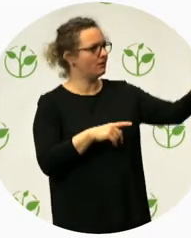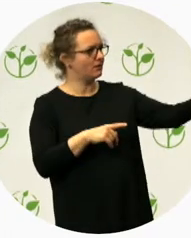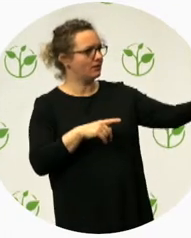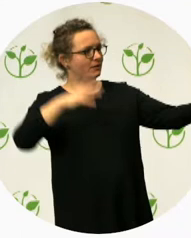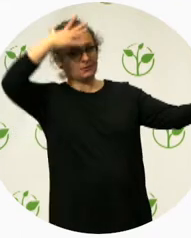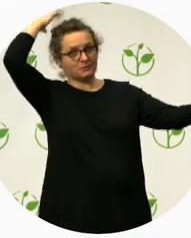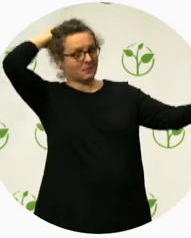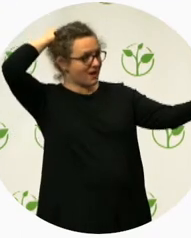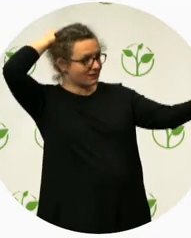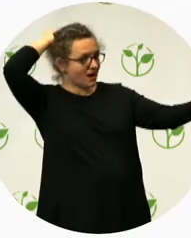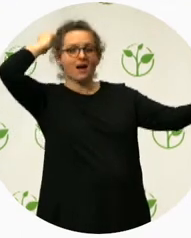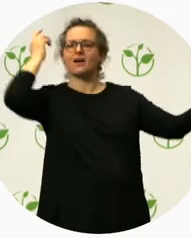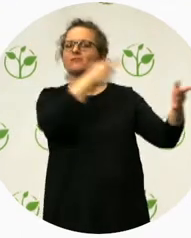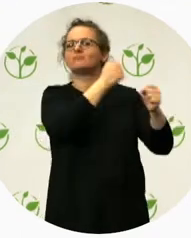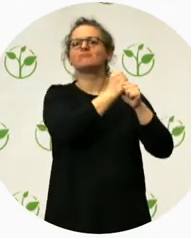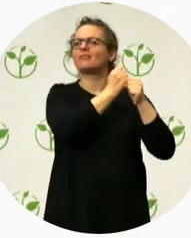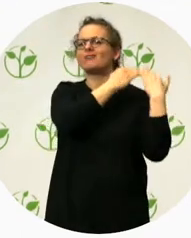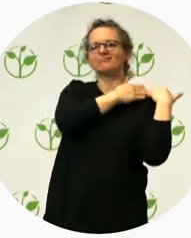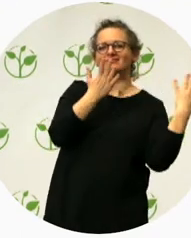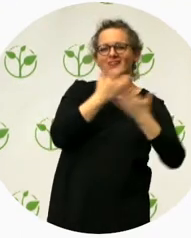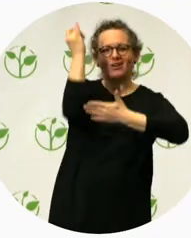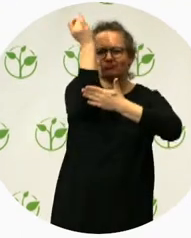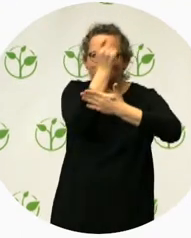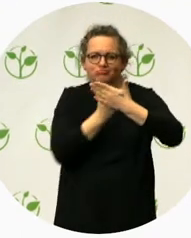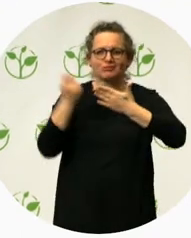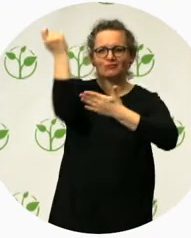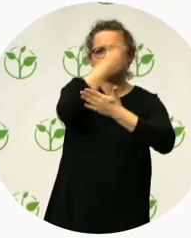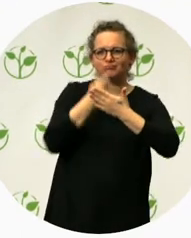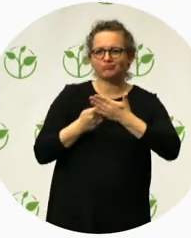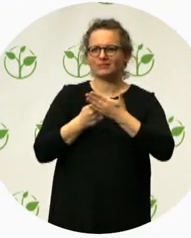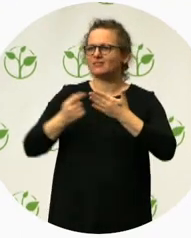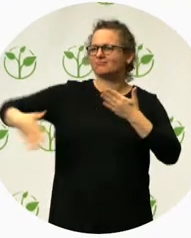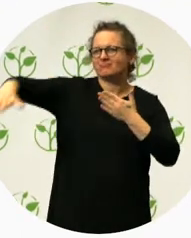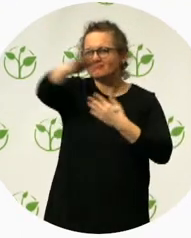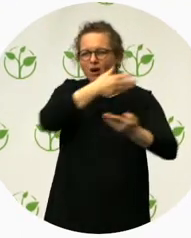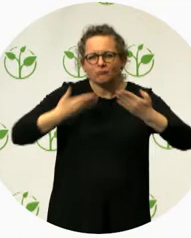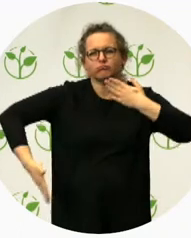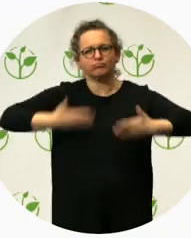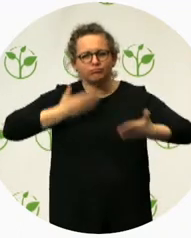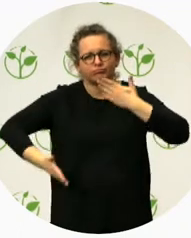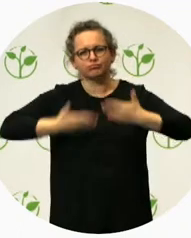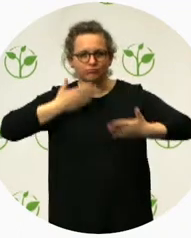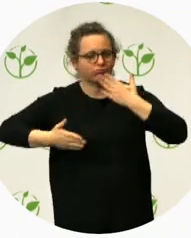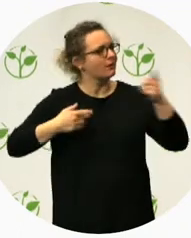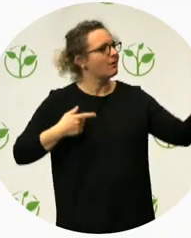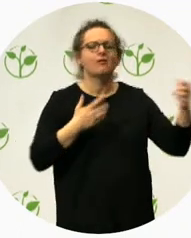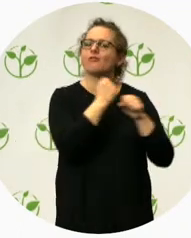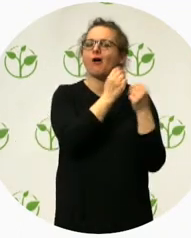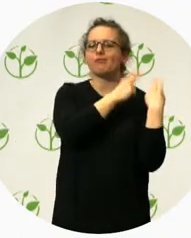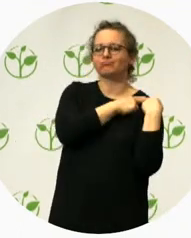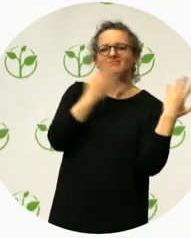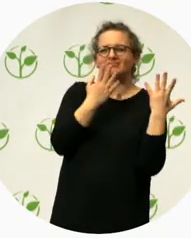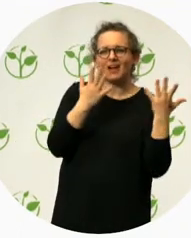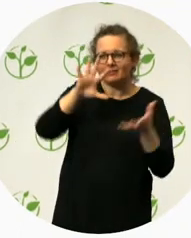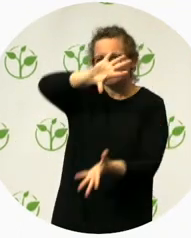She will draw and tell her story in a graphic way, and she will summarize it in her words at the end of this session. So we